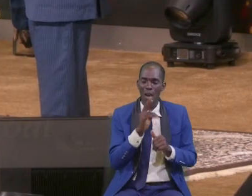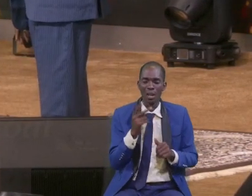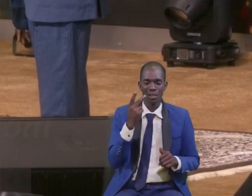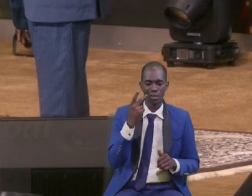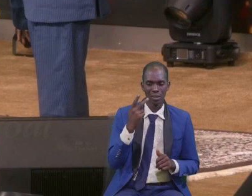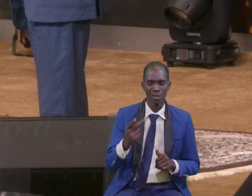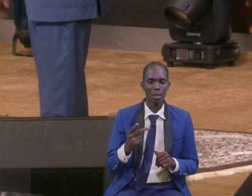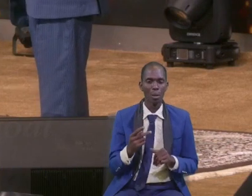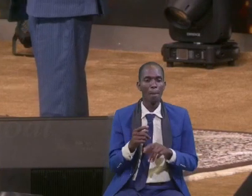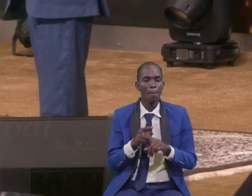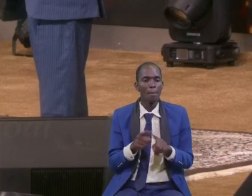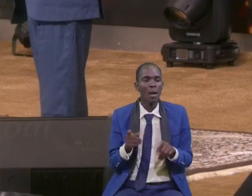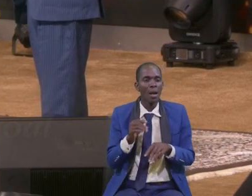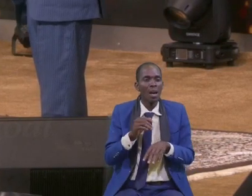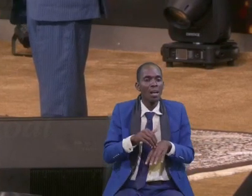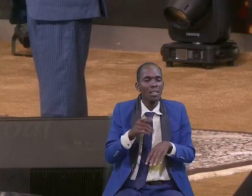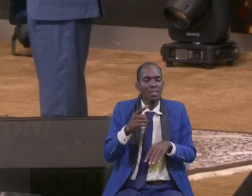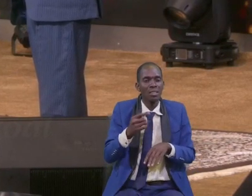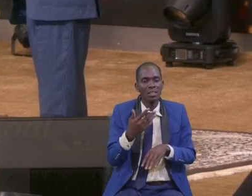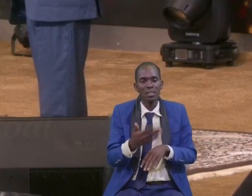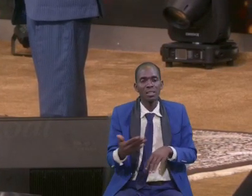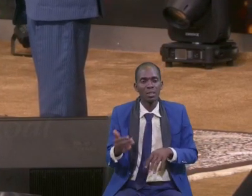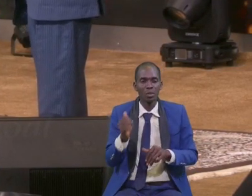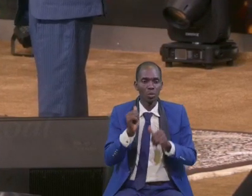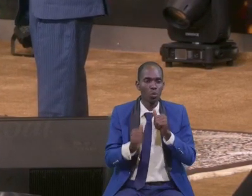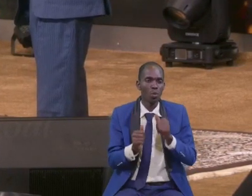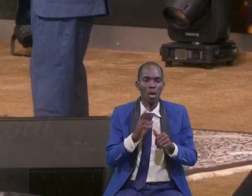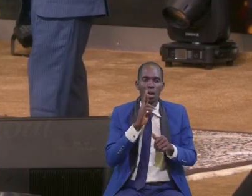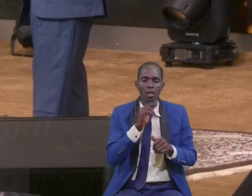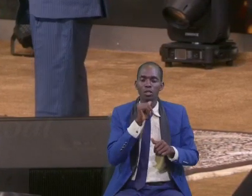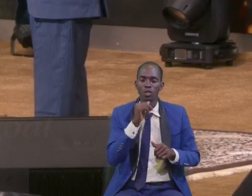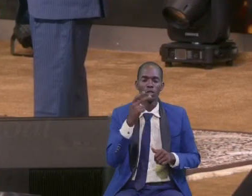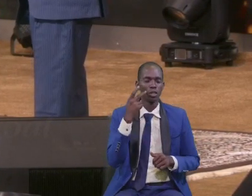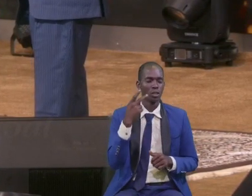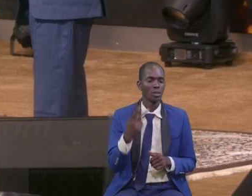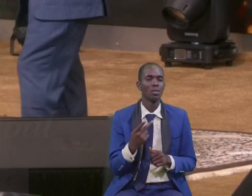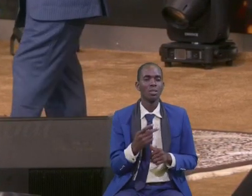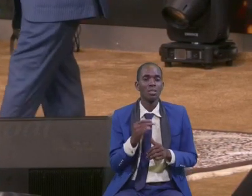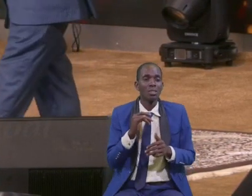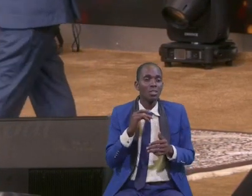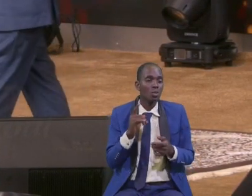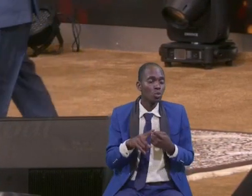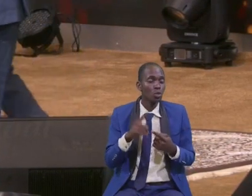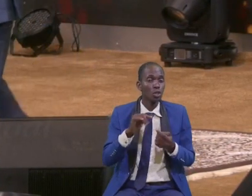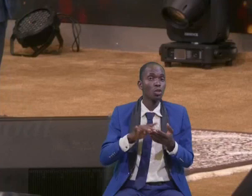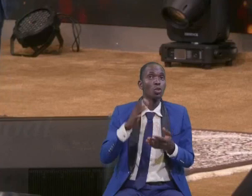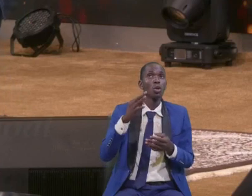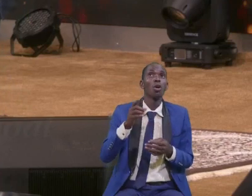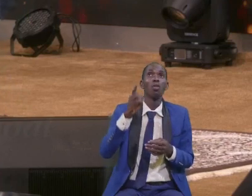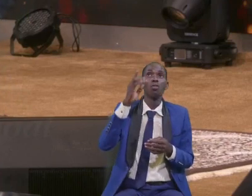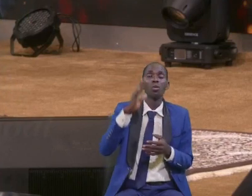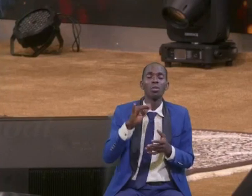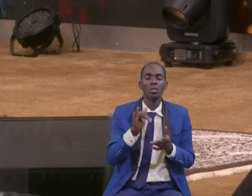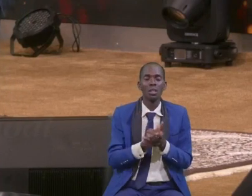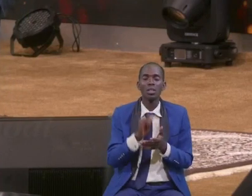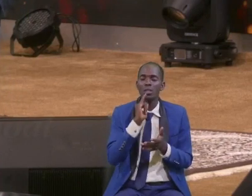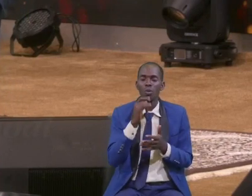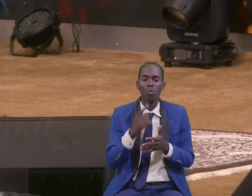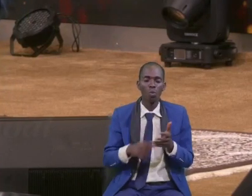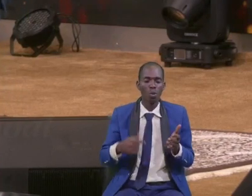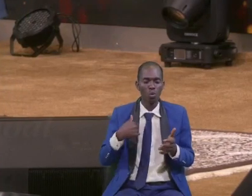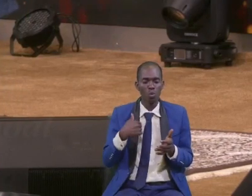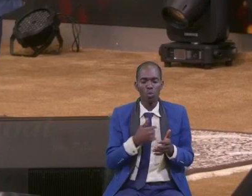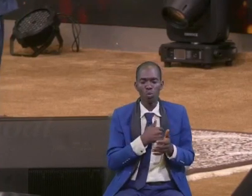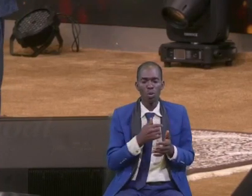not seen. The grace of God, that's what we're looking at. The glory of God, that's what we're looking at. And the promises of God, that's what